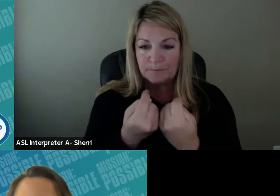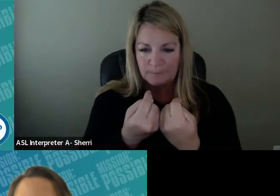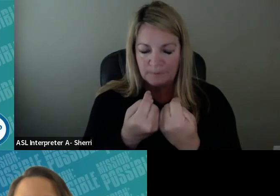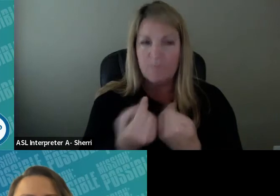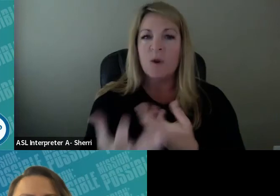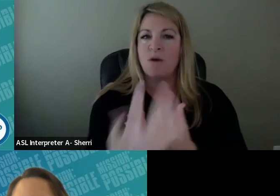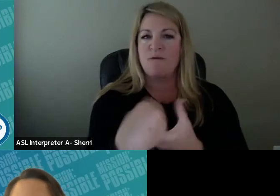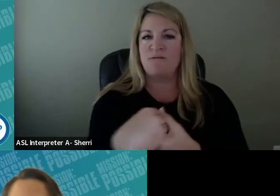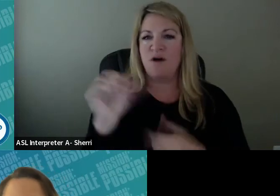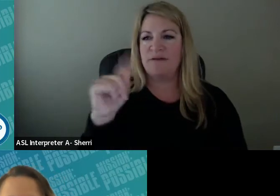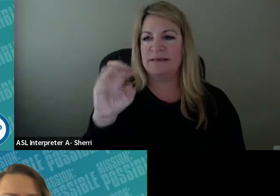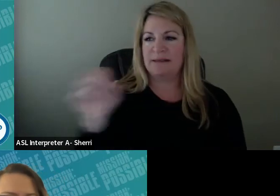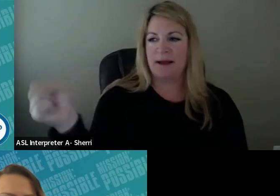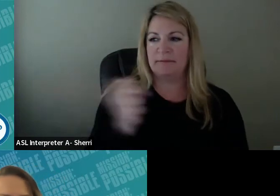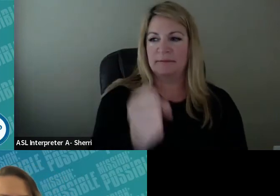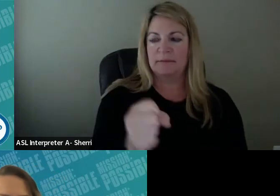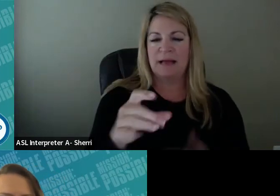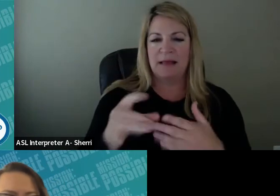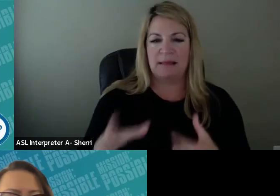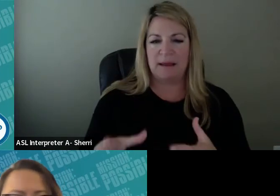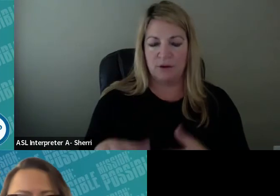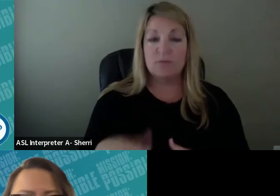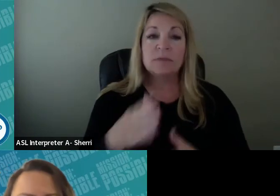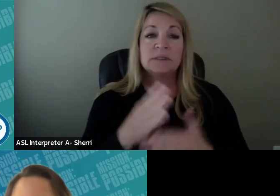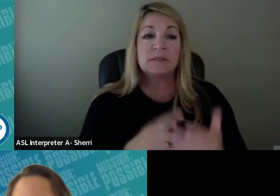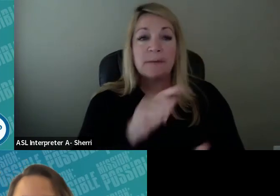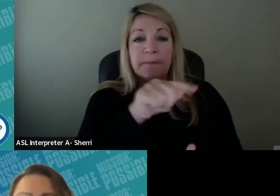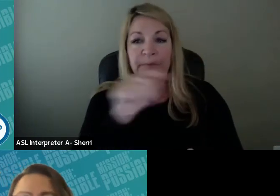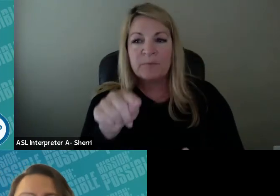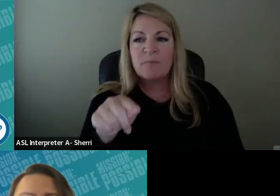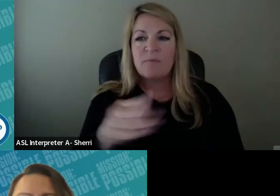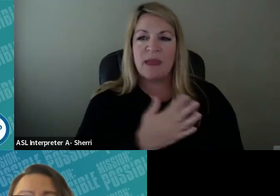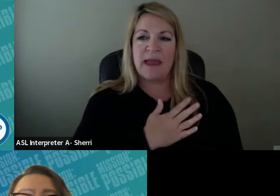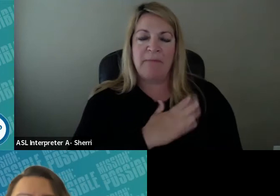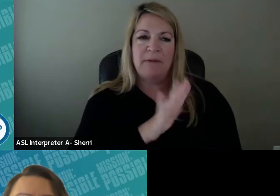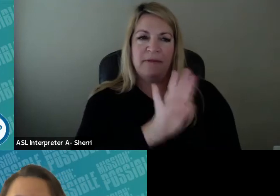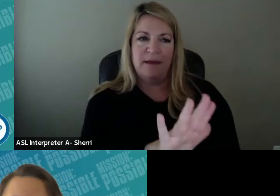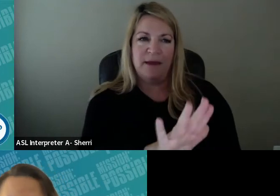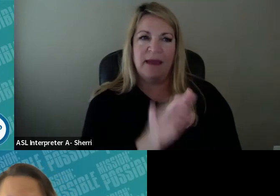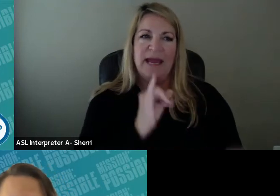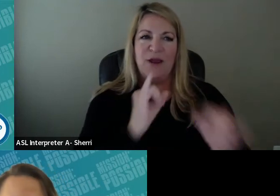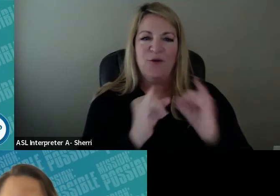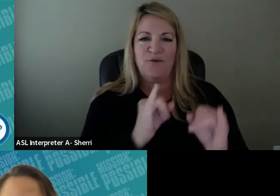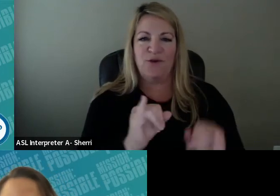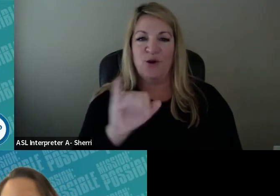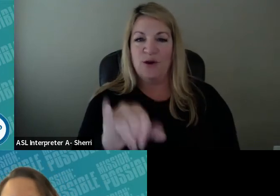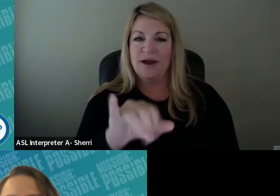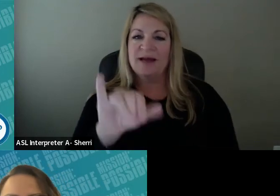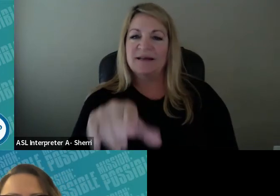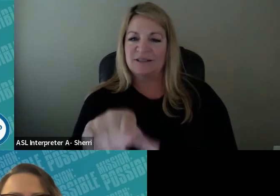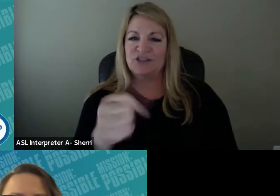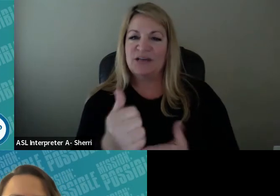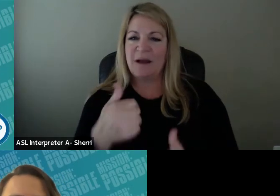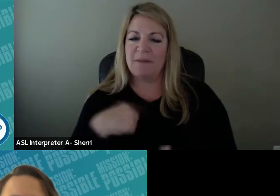site leader. For some of them, we had to do an empathy interview, which Janelle really helped me do that. It was